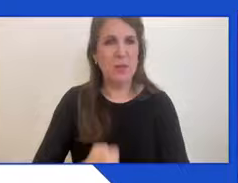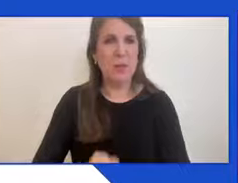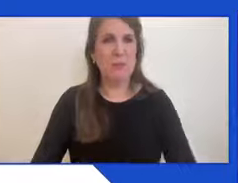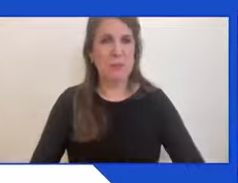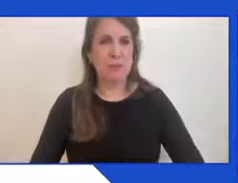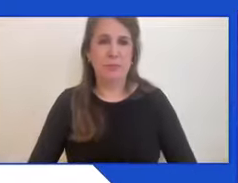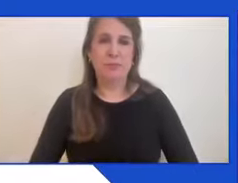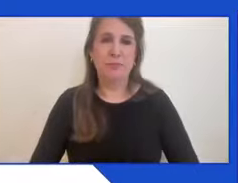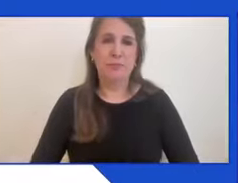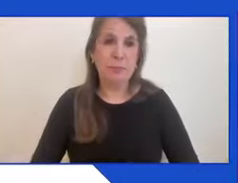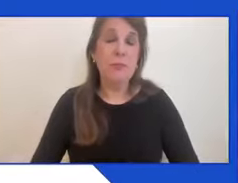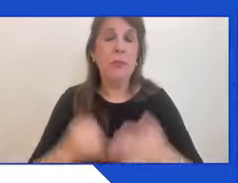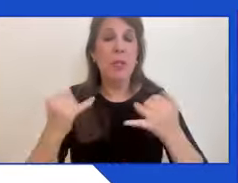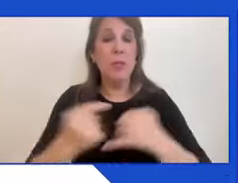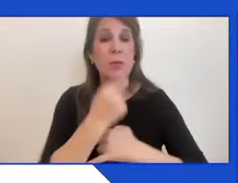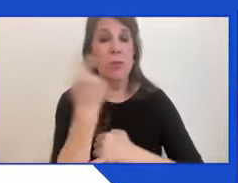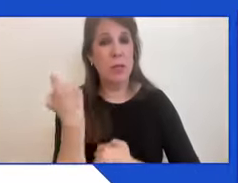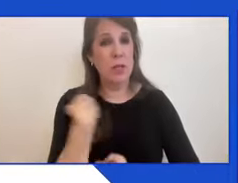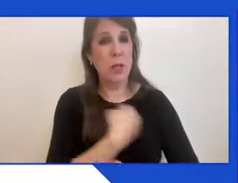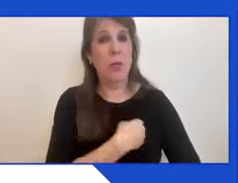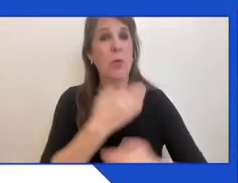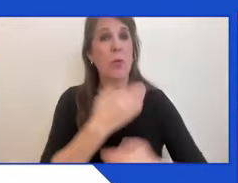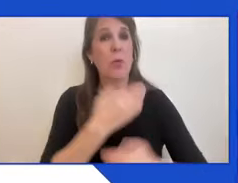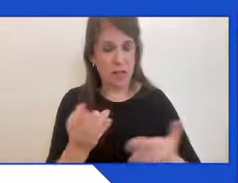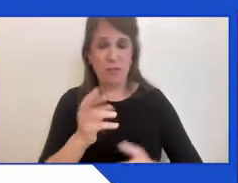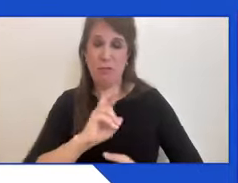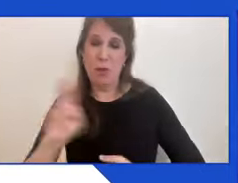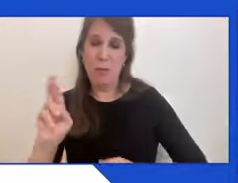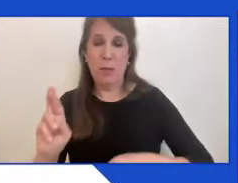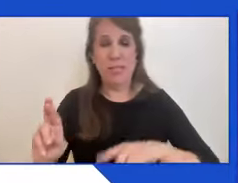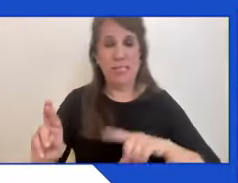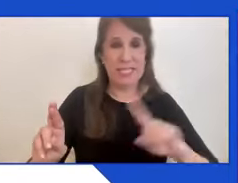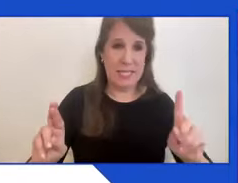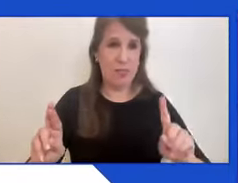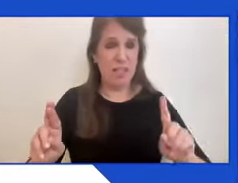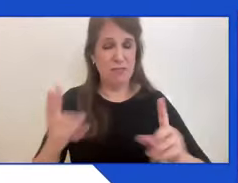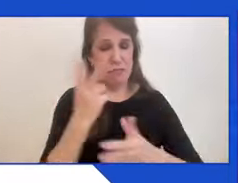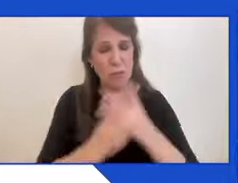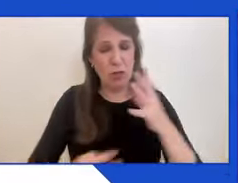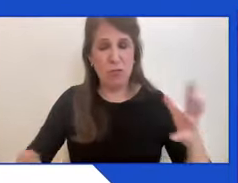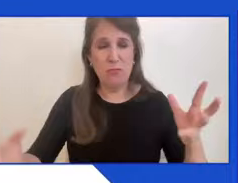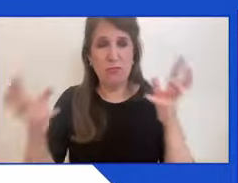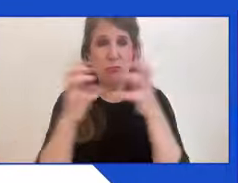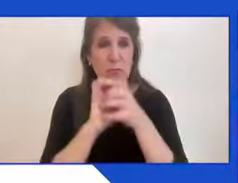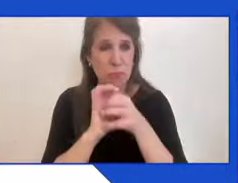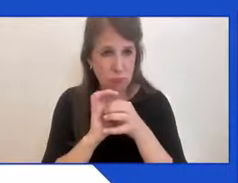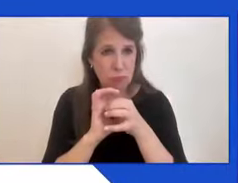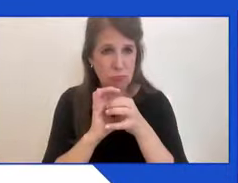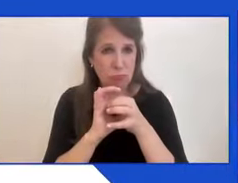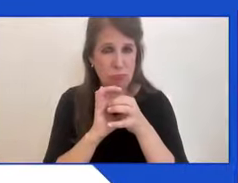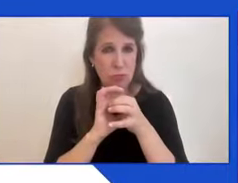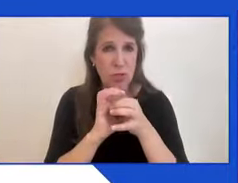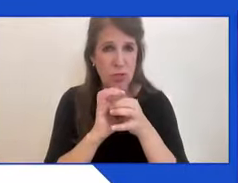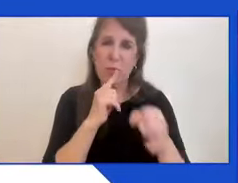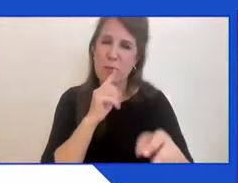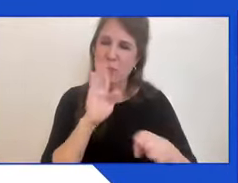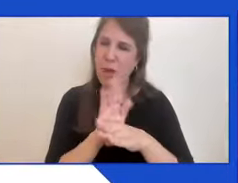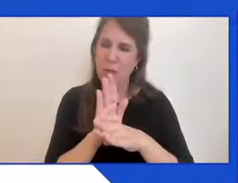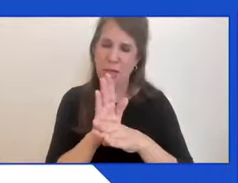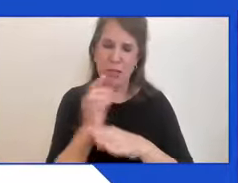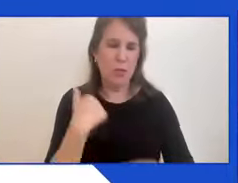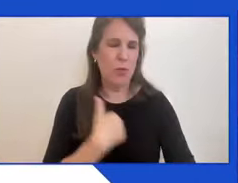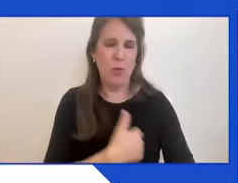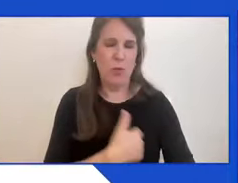So we are here today as Republicans and as Democrats to assure you, we will